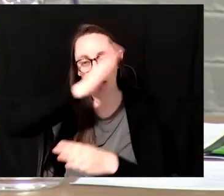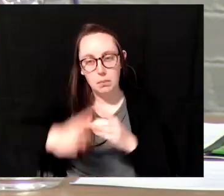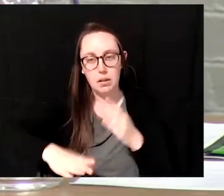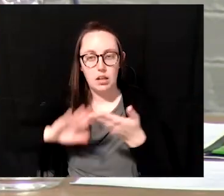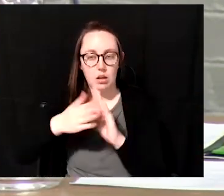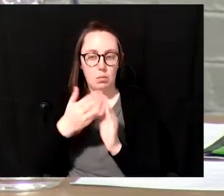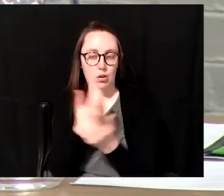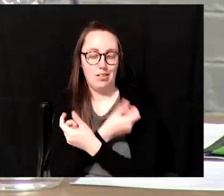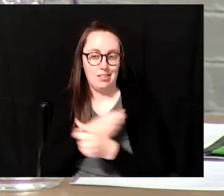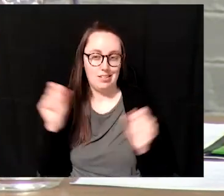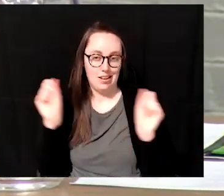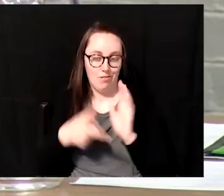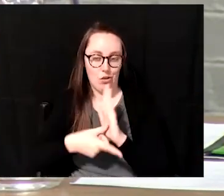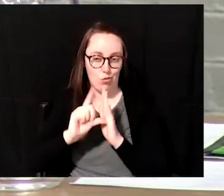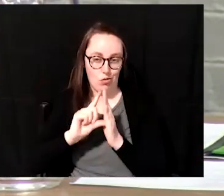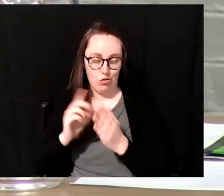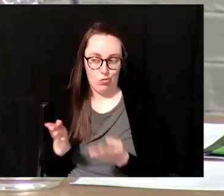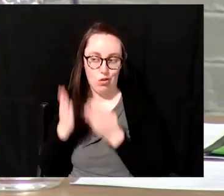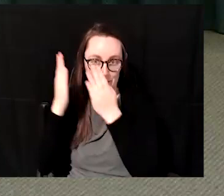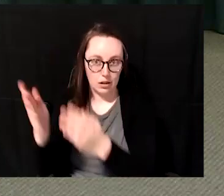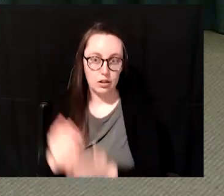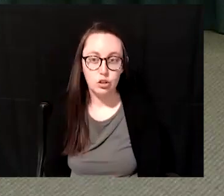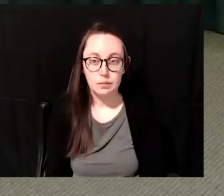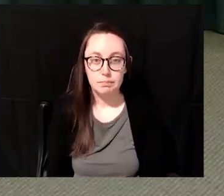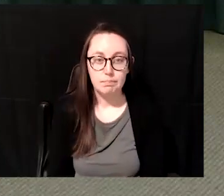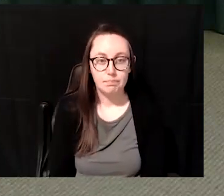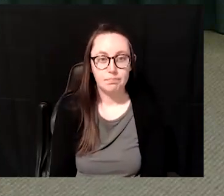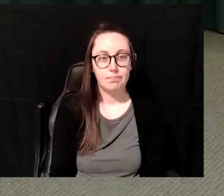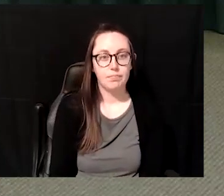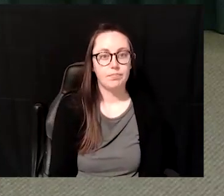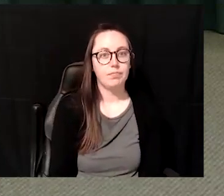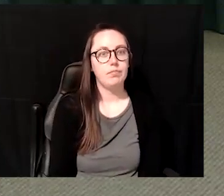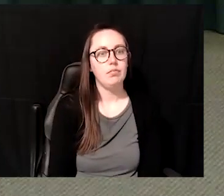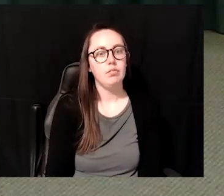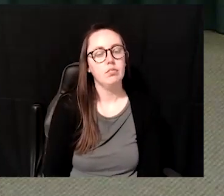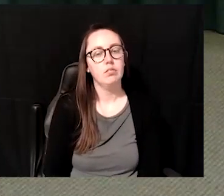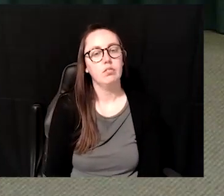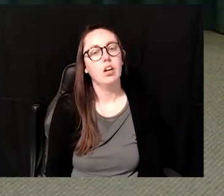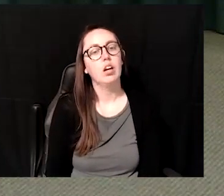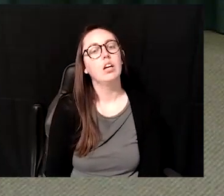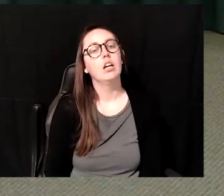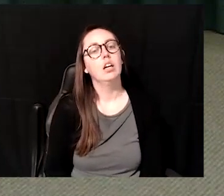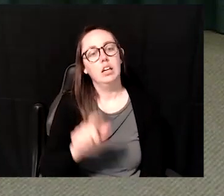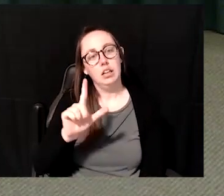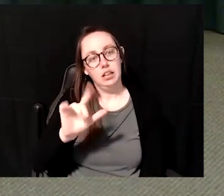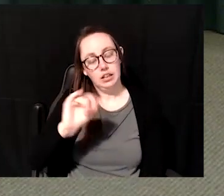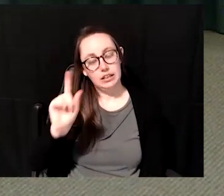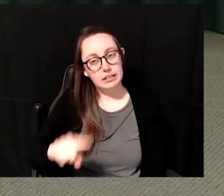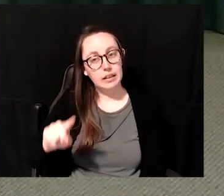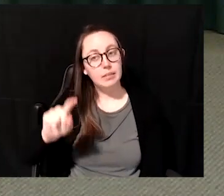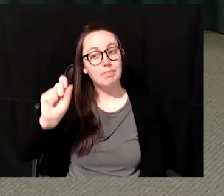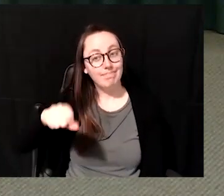I would imagine that John Potter may have one or more people